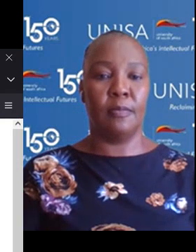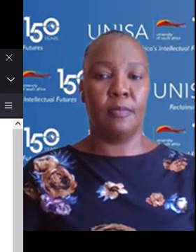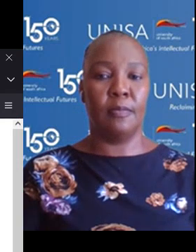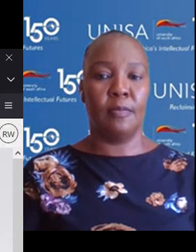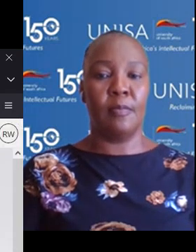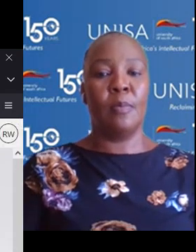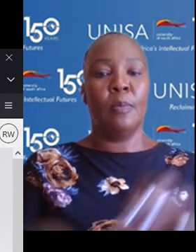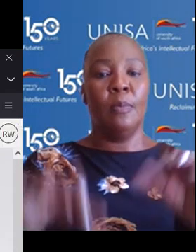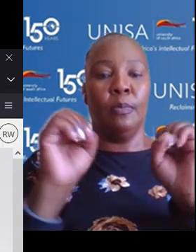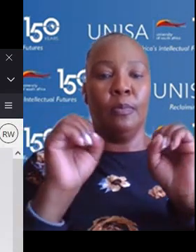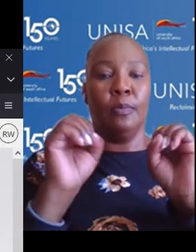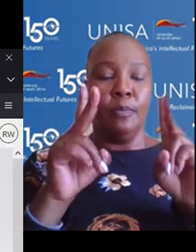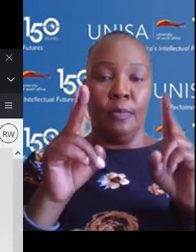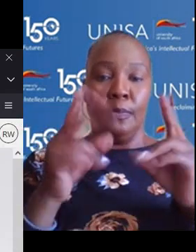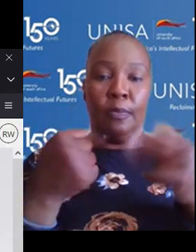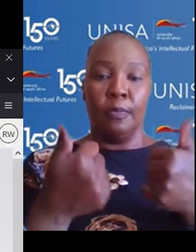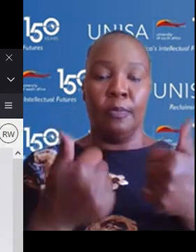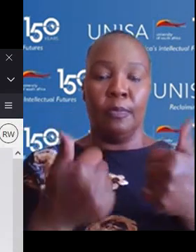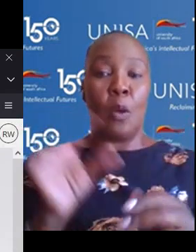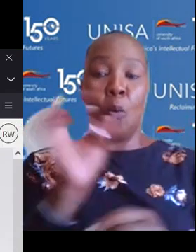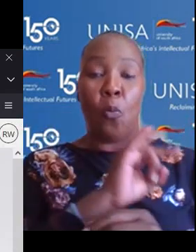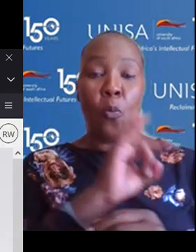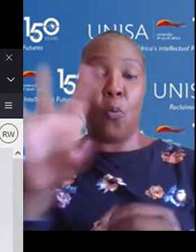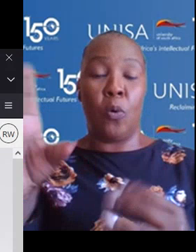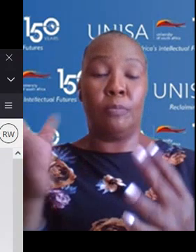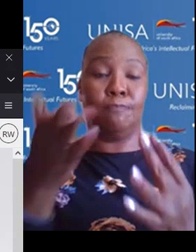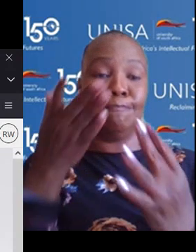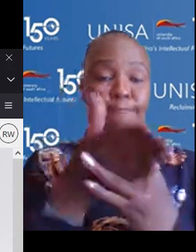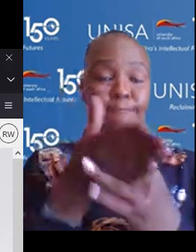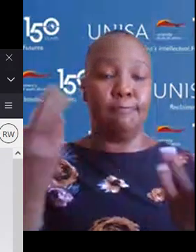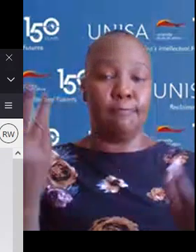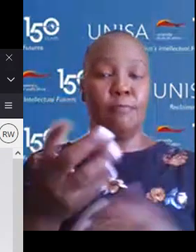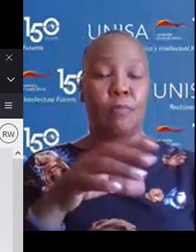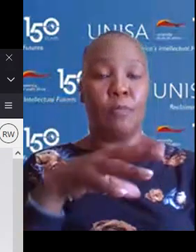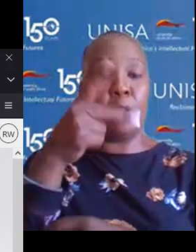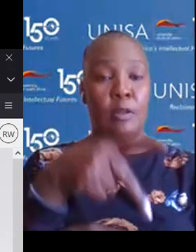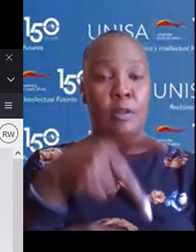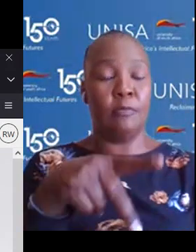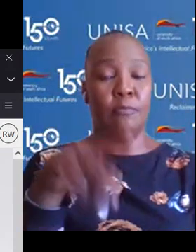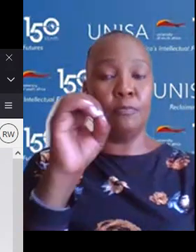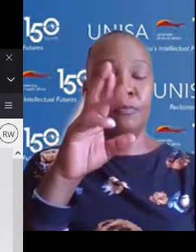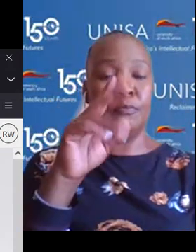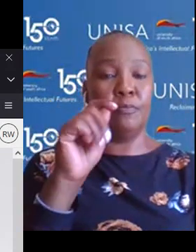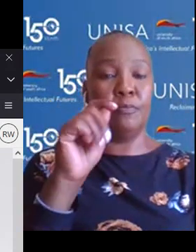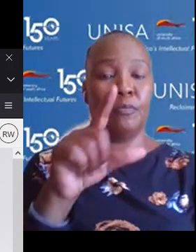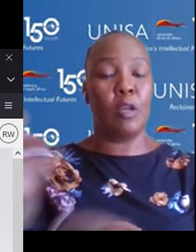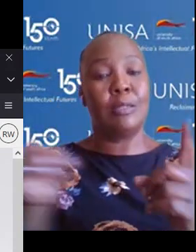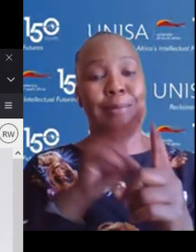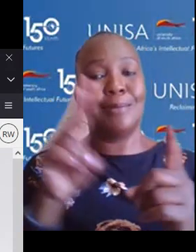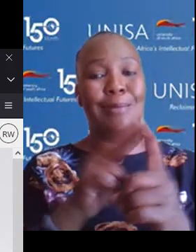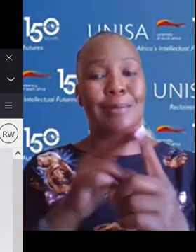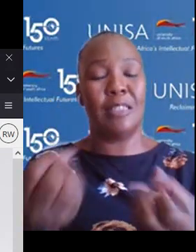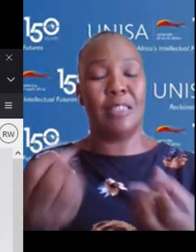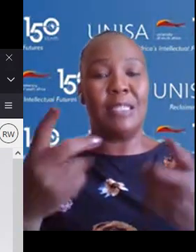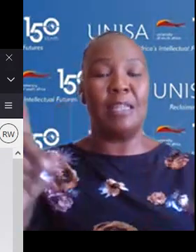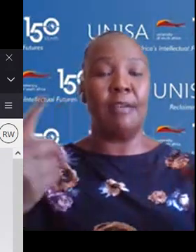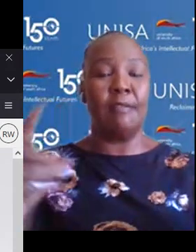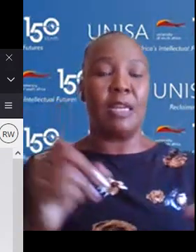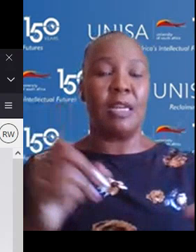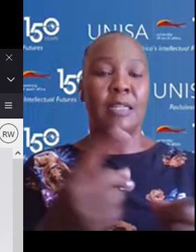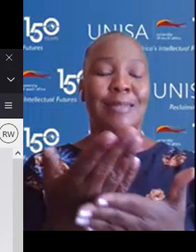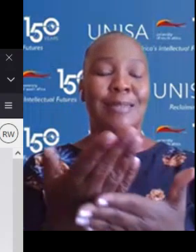Okay, so once you log into the portal, you'll notice it will give you different sections. So at